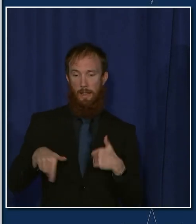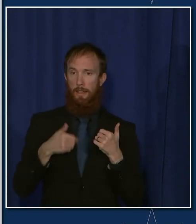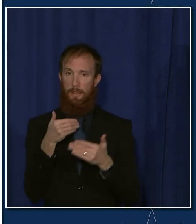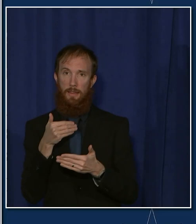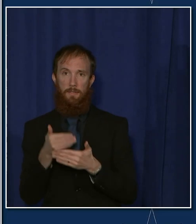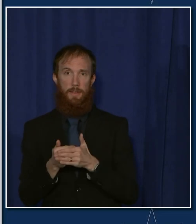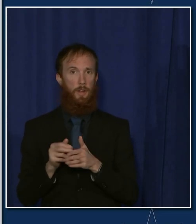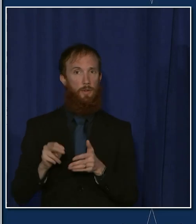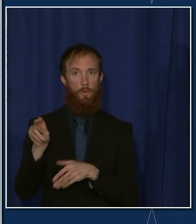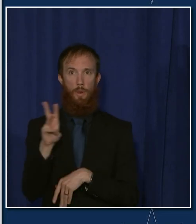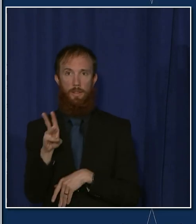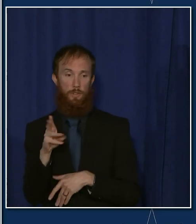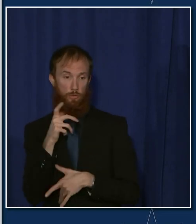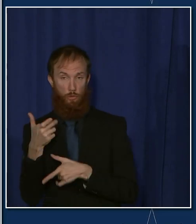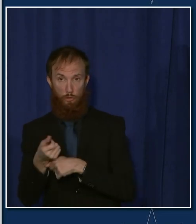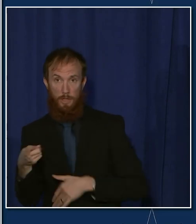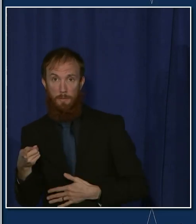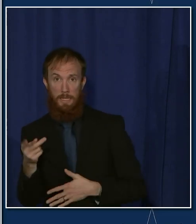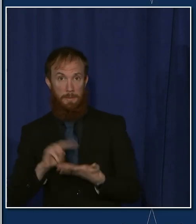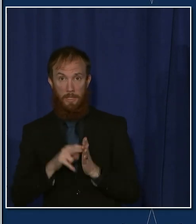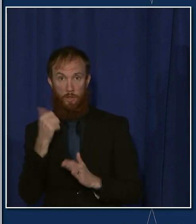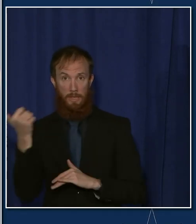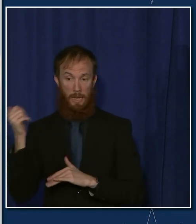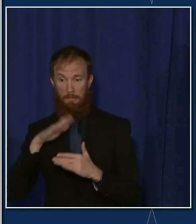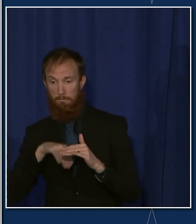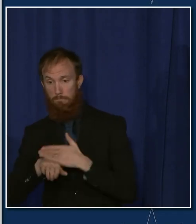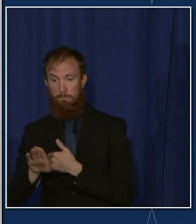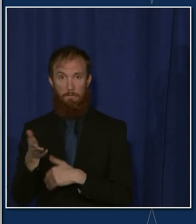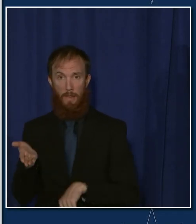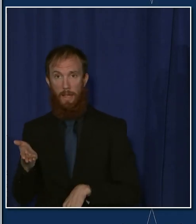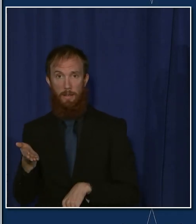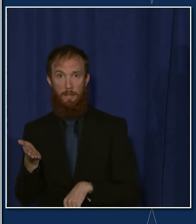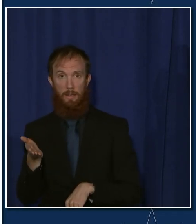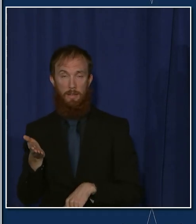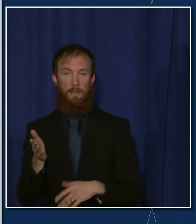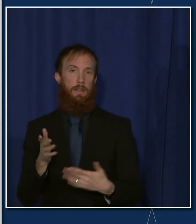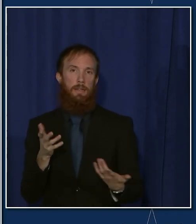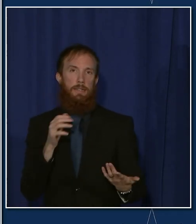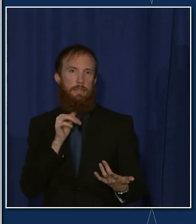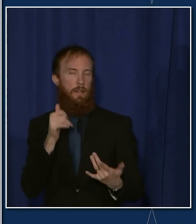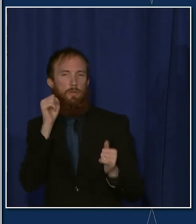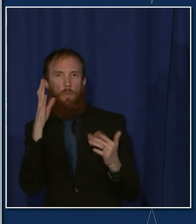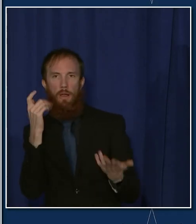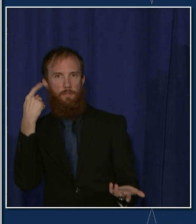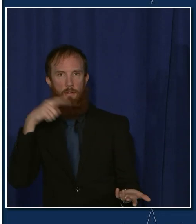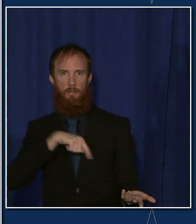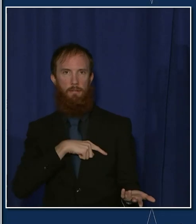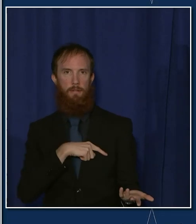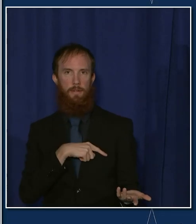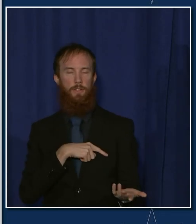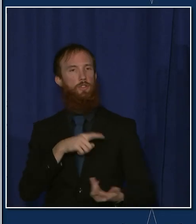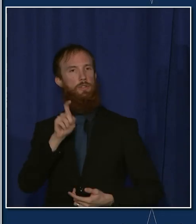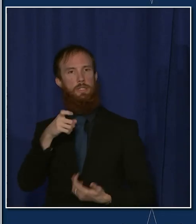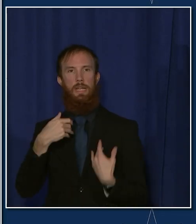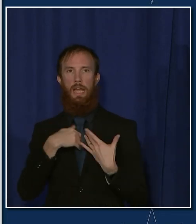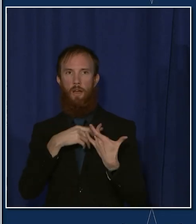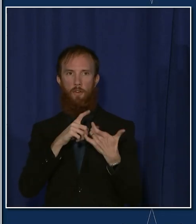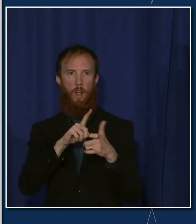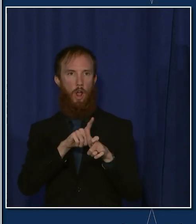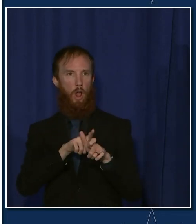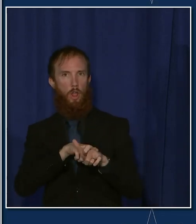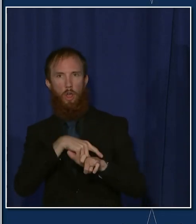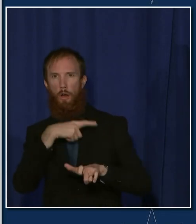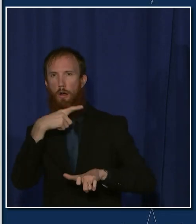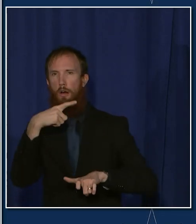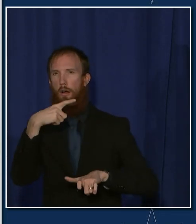there until end-stage disease. That should not surprise us. We're going to have a long-term